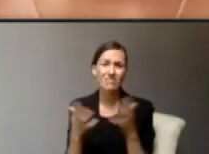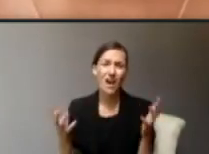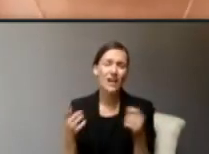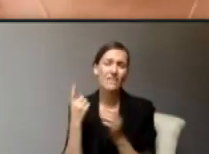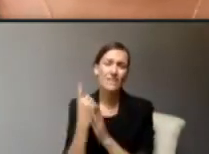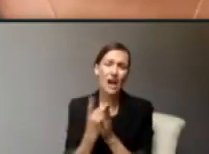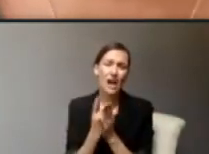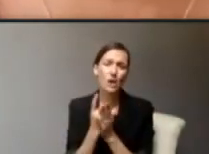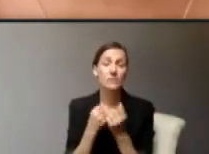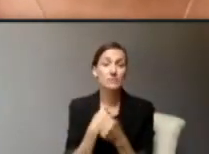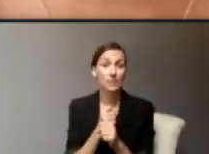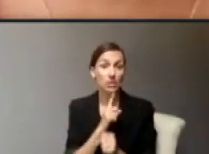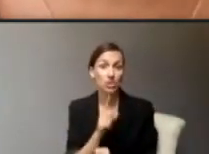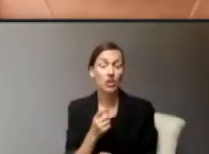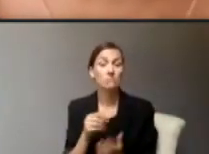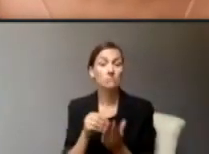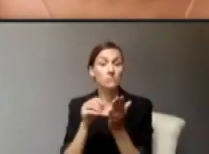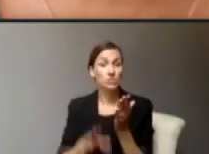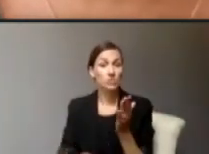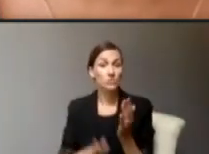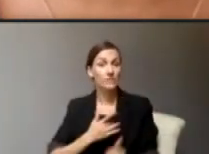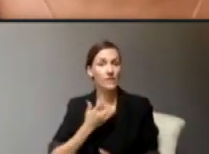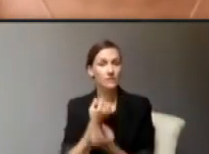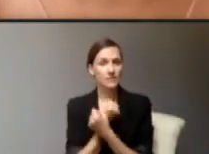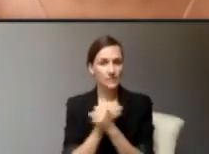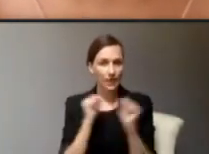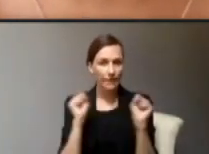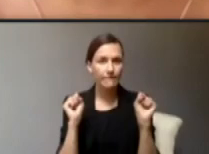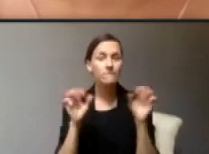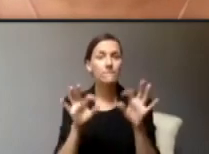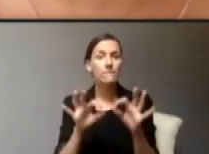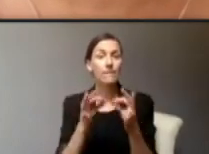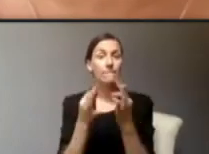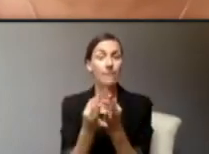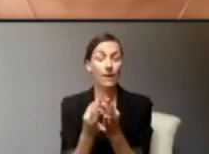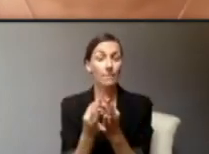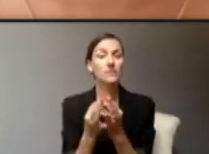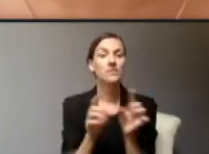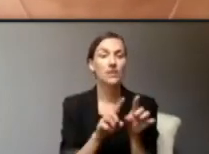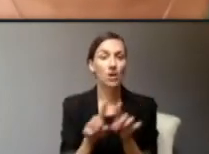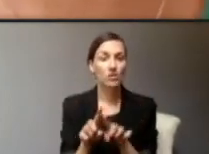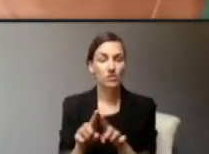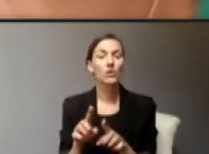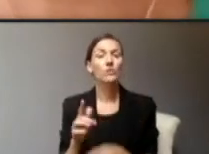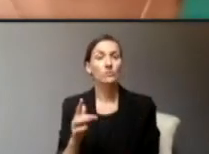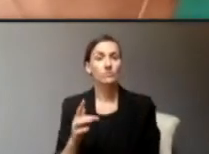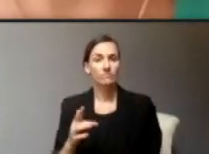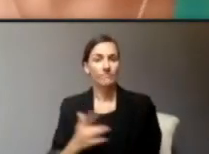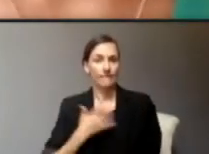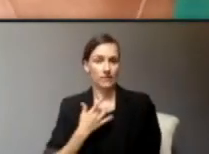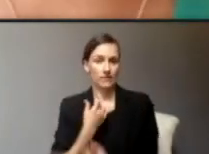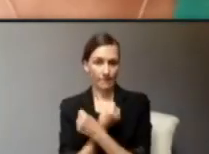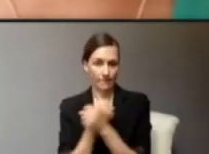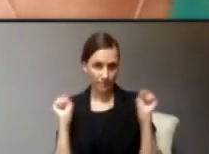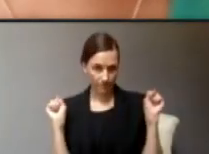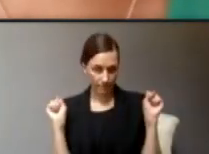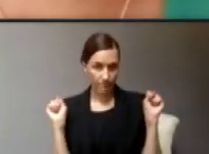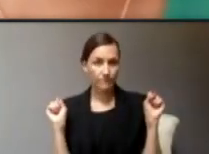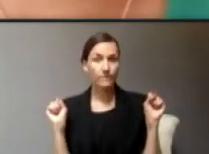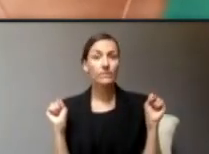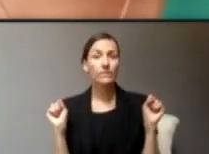that students felt safe and also families, they also felt safe. This is